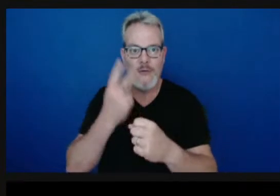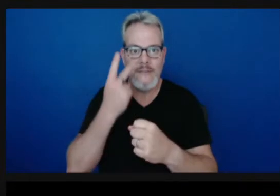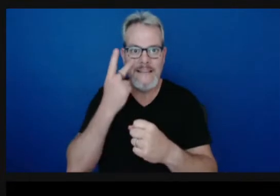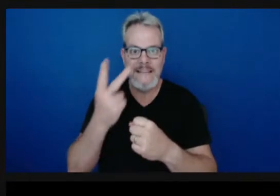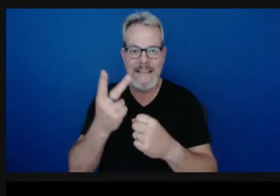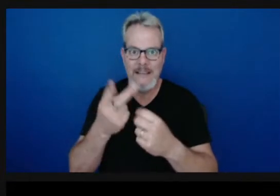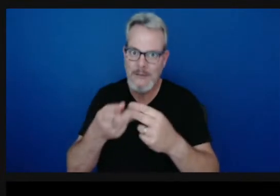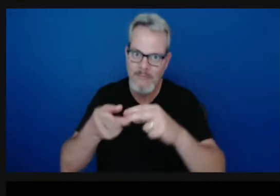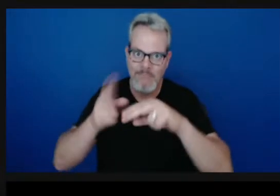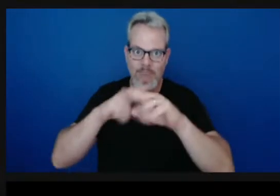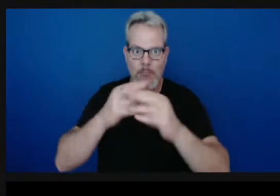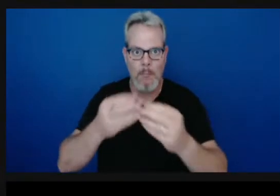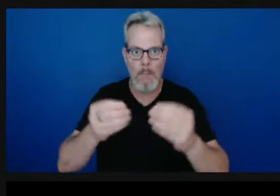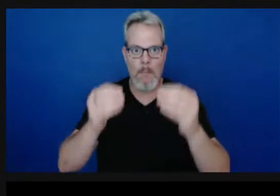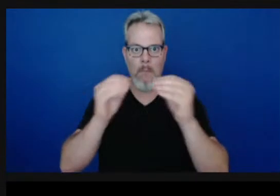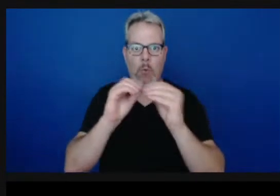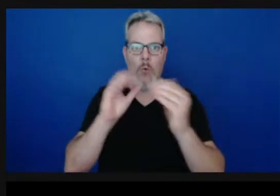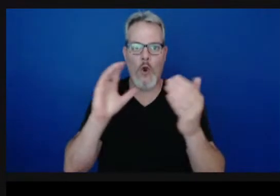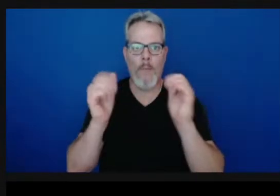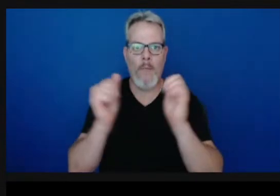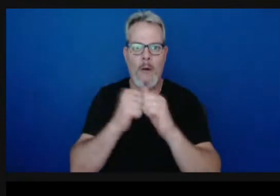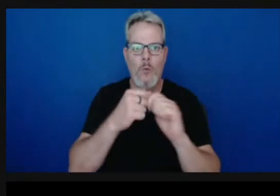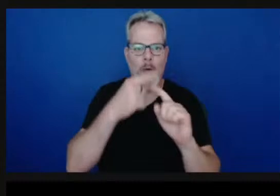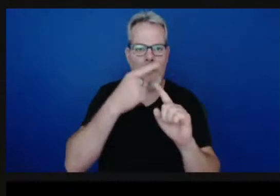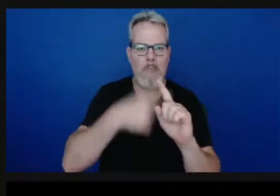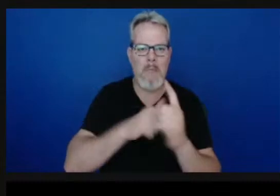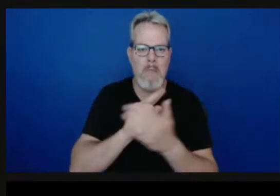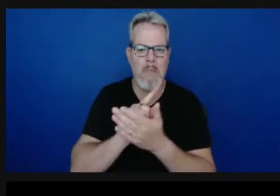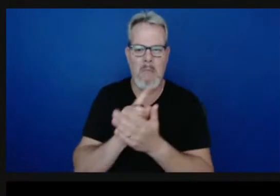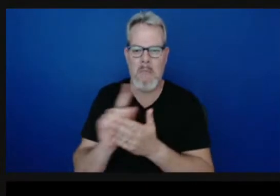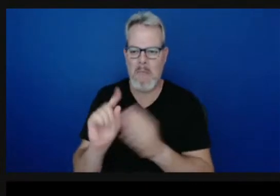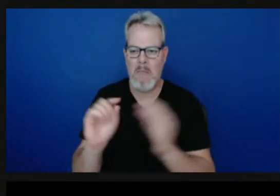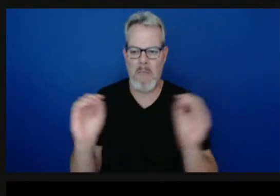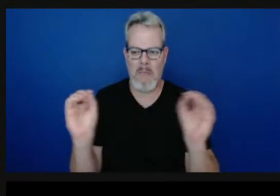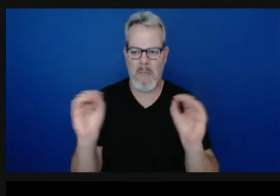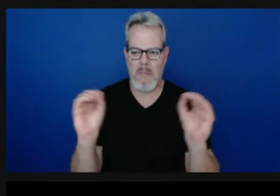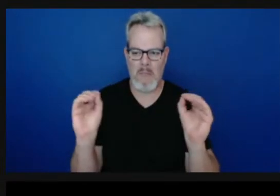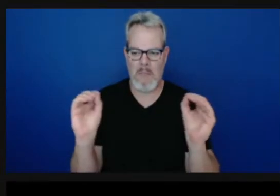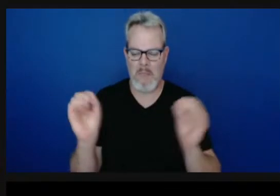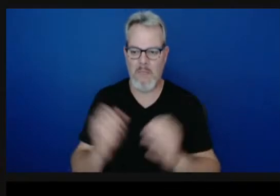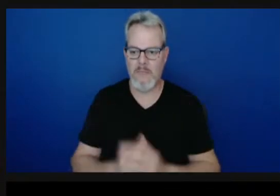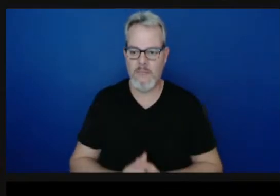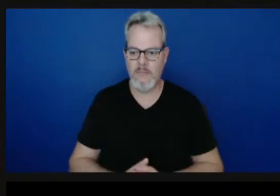not enough to drown out the features as we saw building up to the eruption.